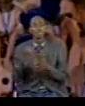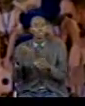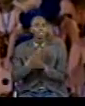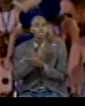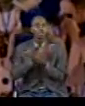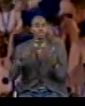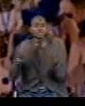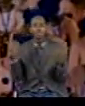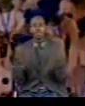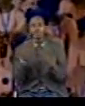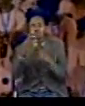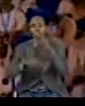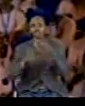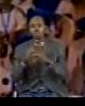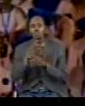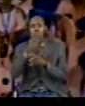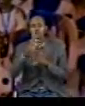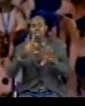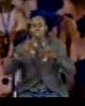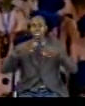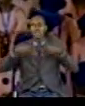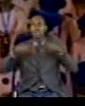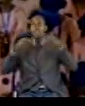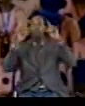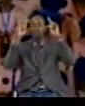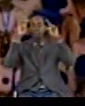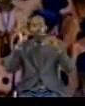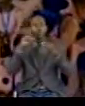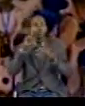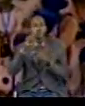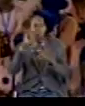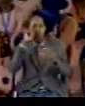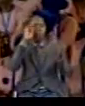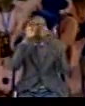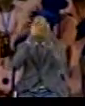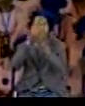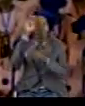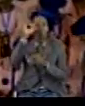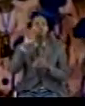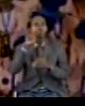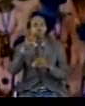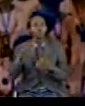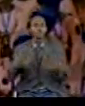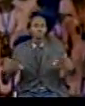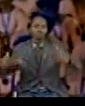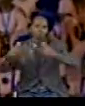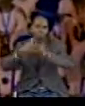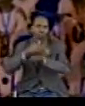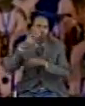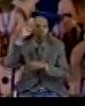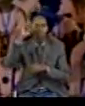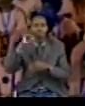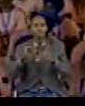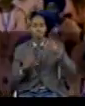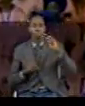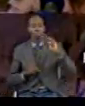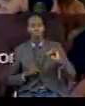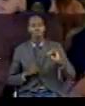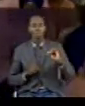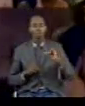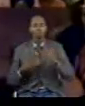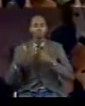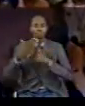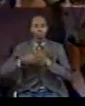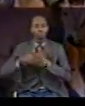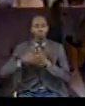him, you believe him, you embrace him. Emma manna received from the